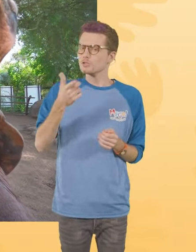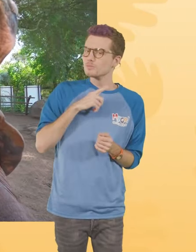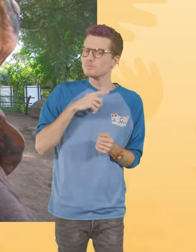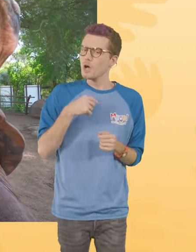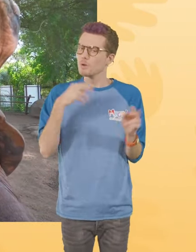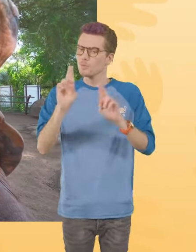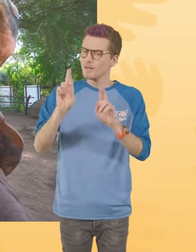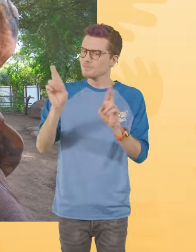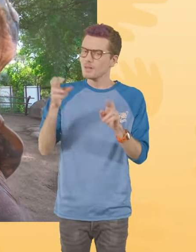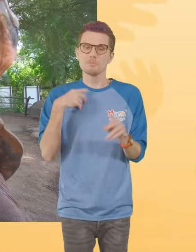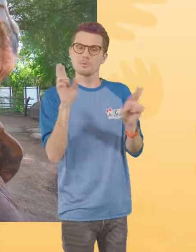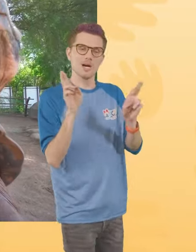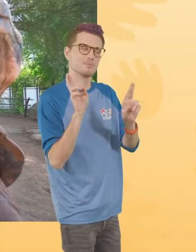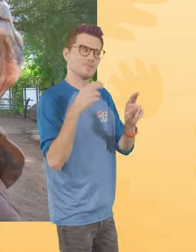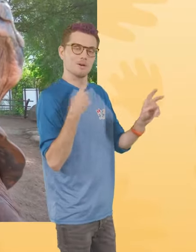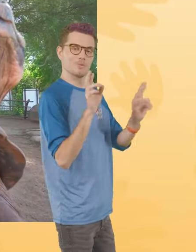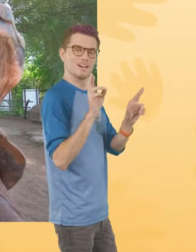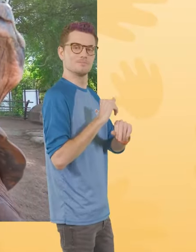Okay, my turn.